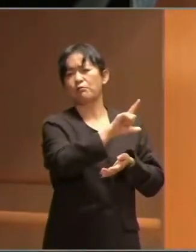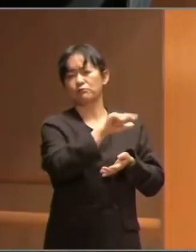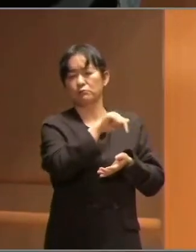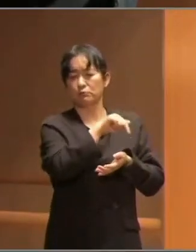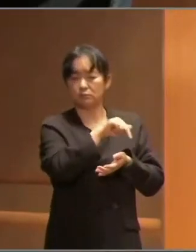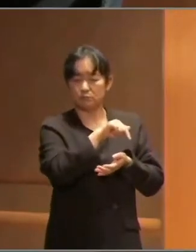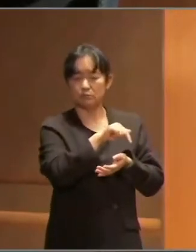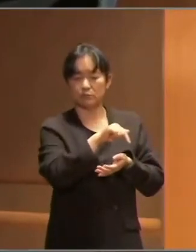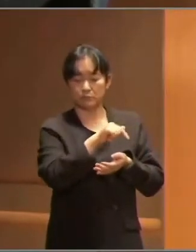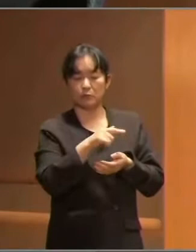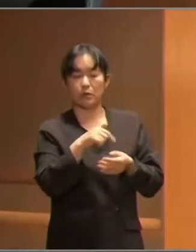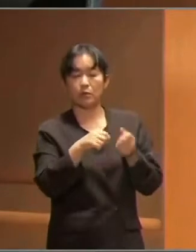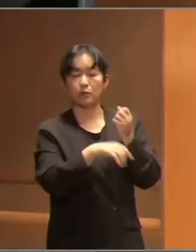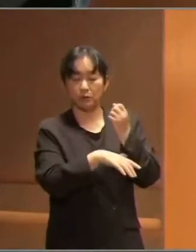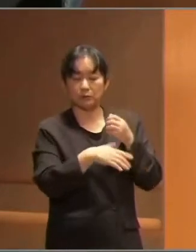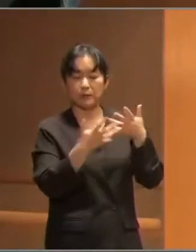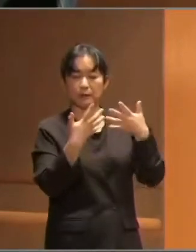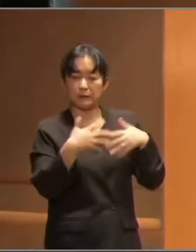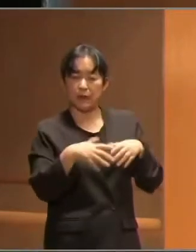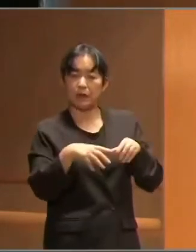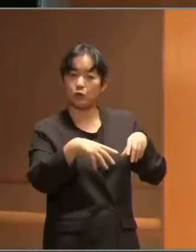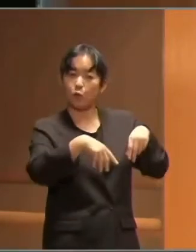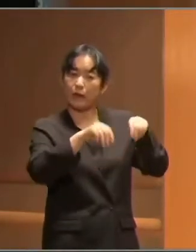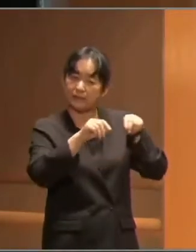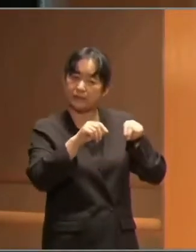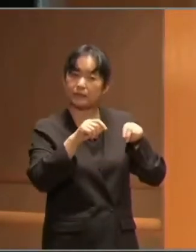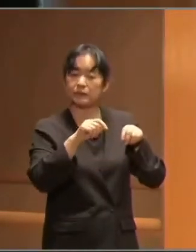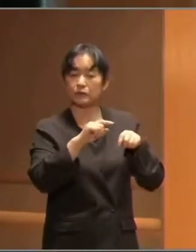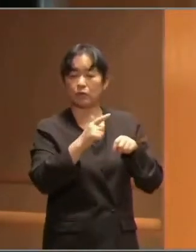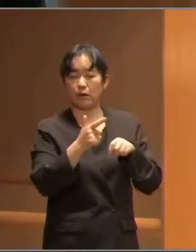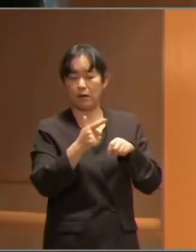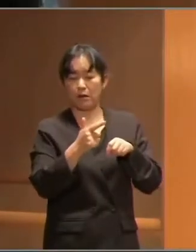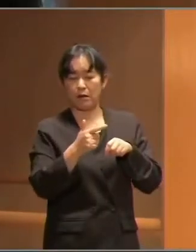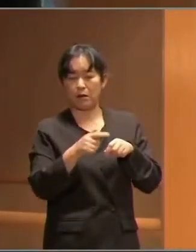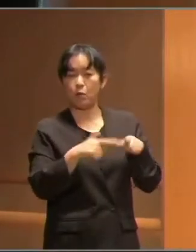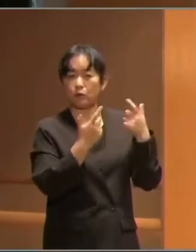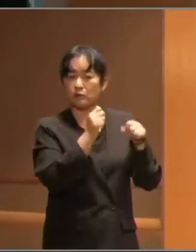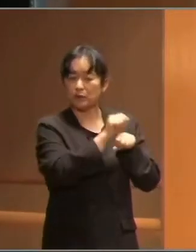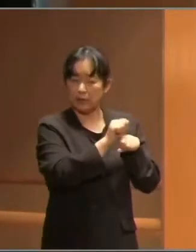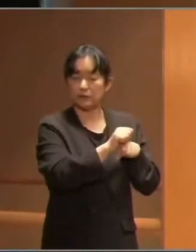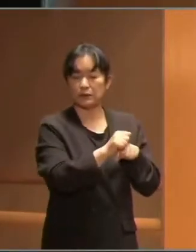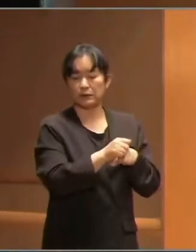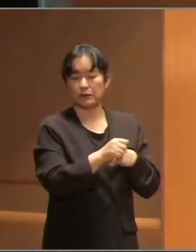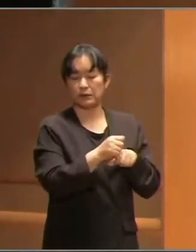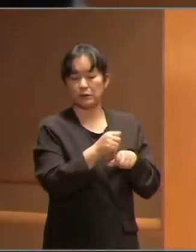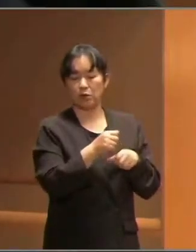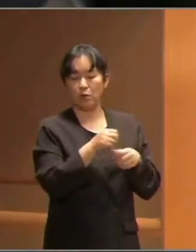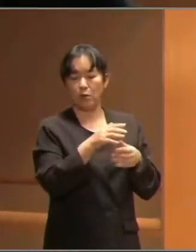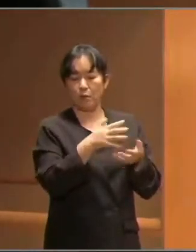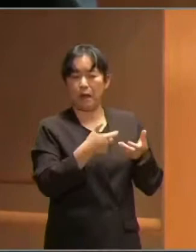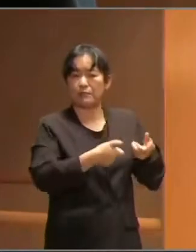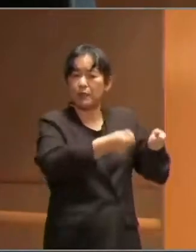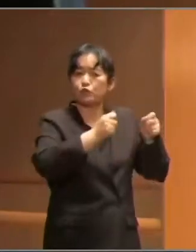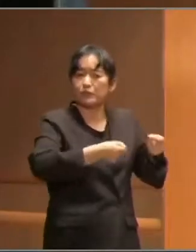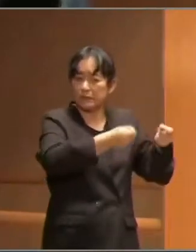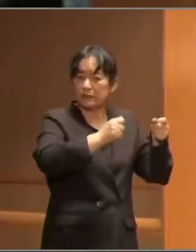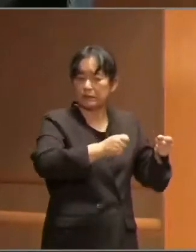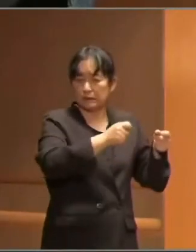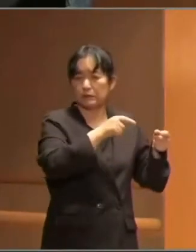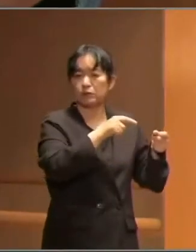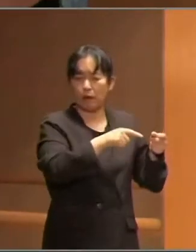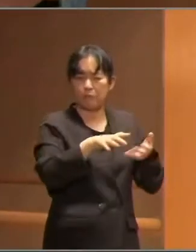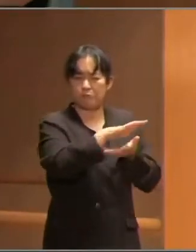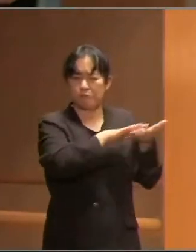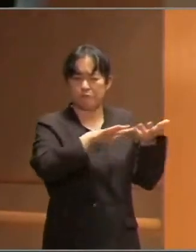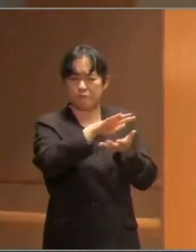the Japanese society. And now we start to also see machine-made